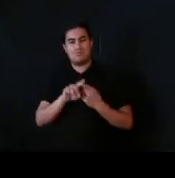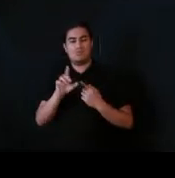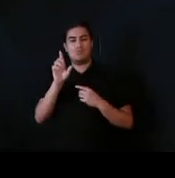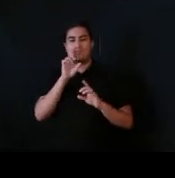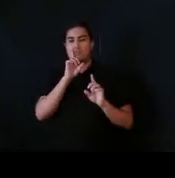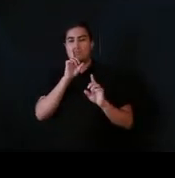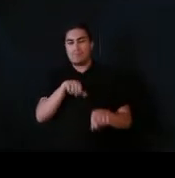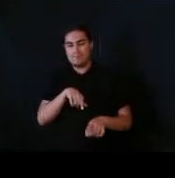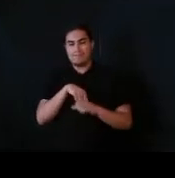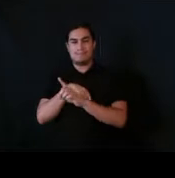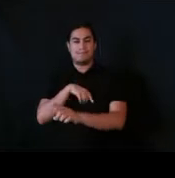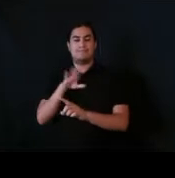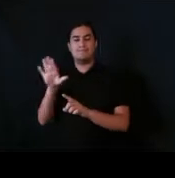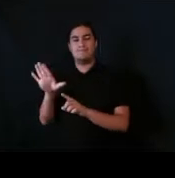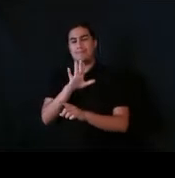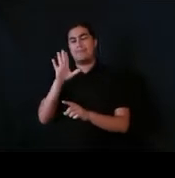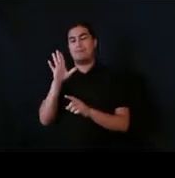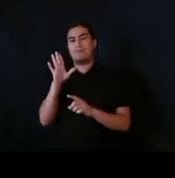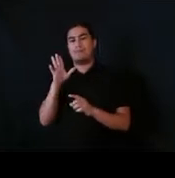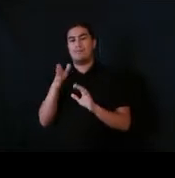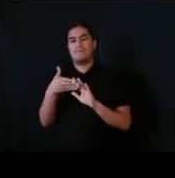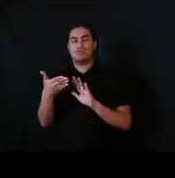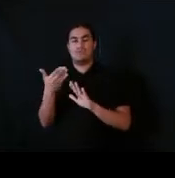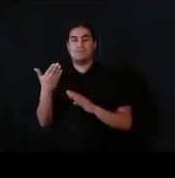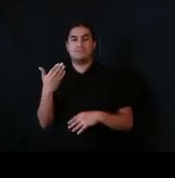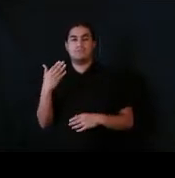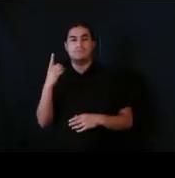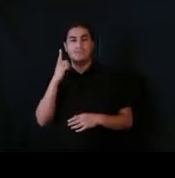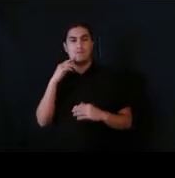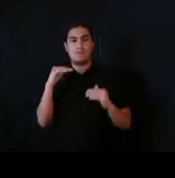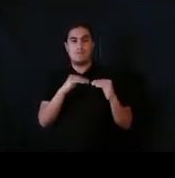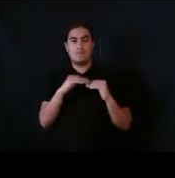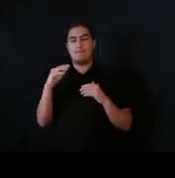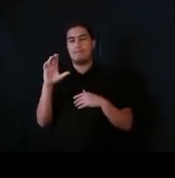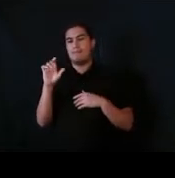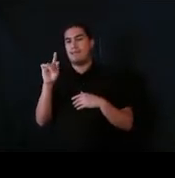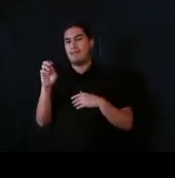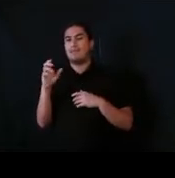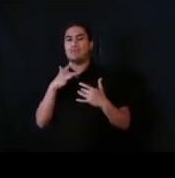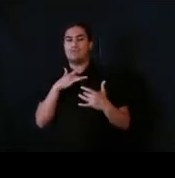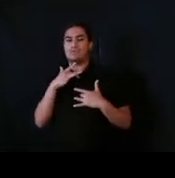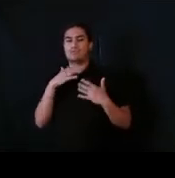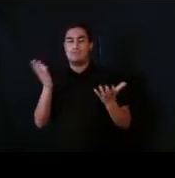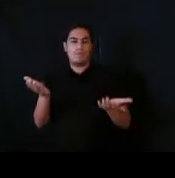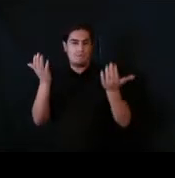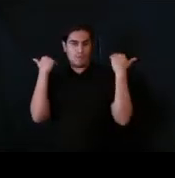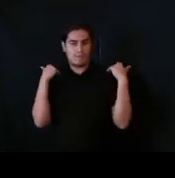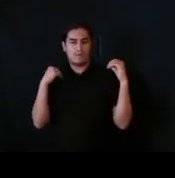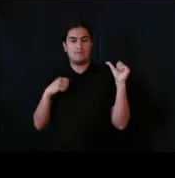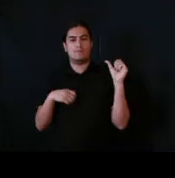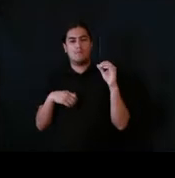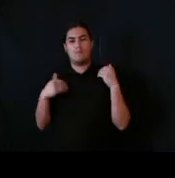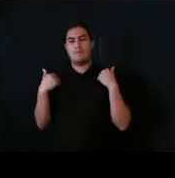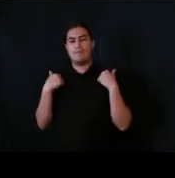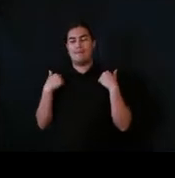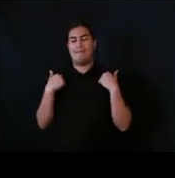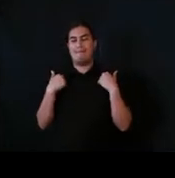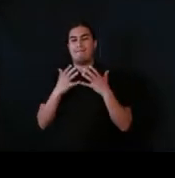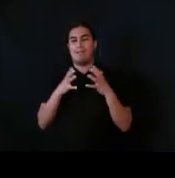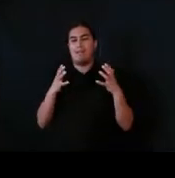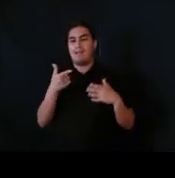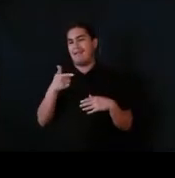efficiency particularly equity and climate concerns are overwhelming so um we have gaps to close